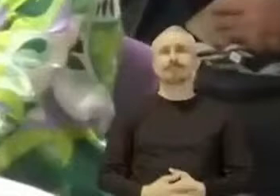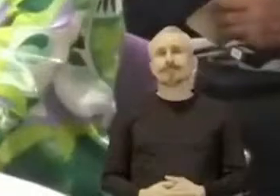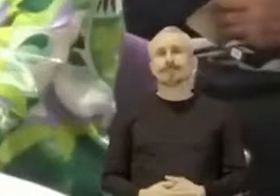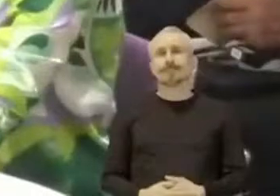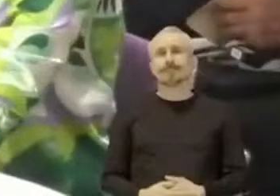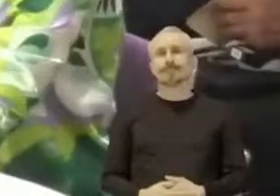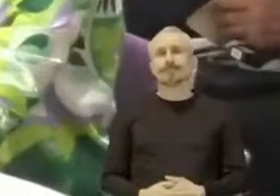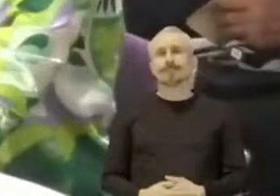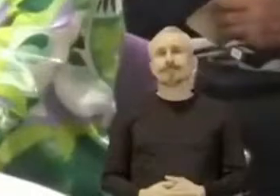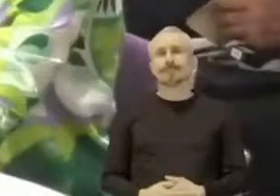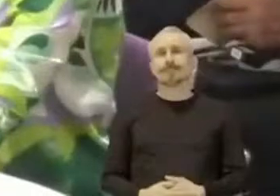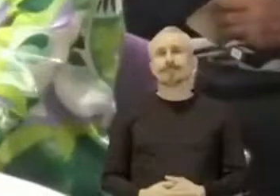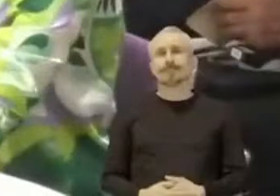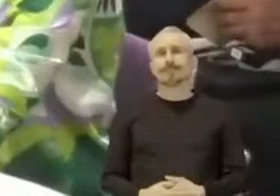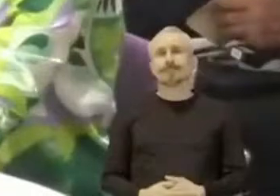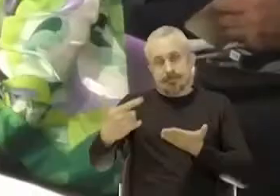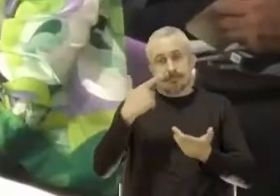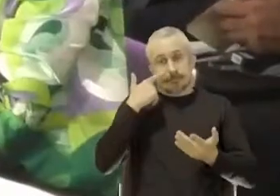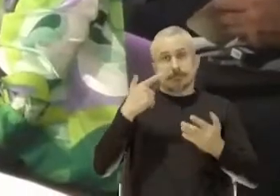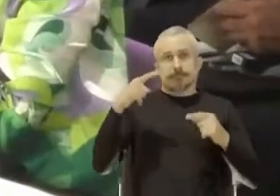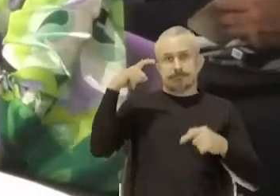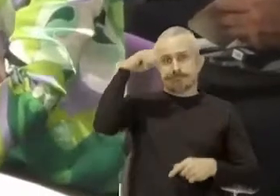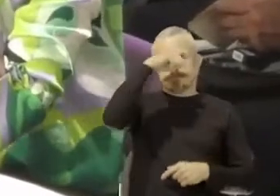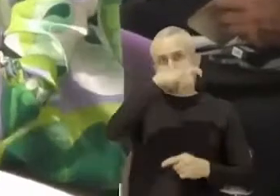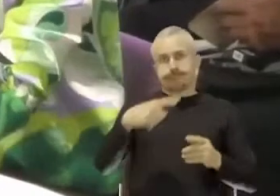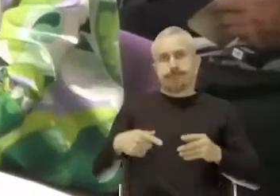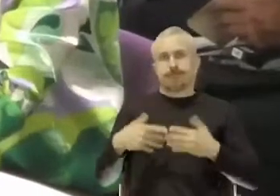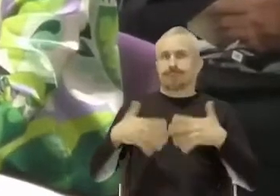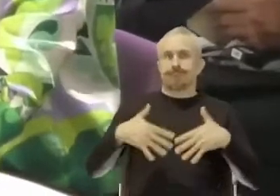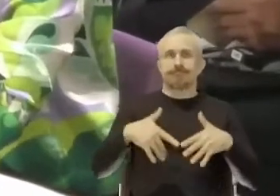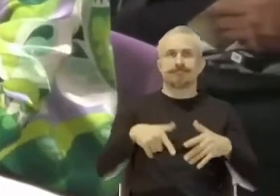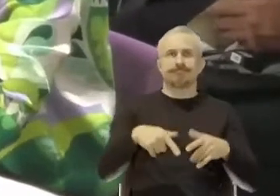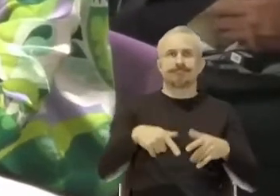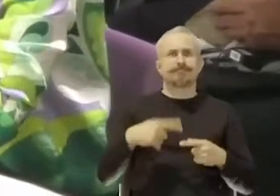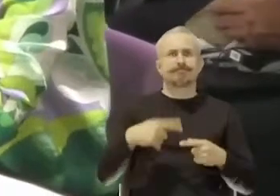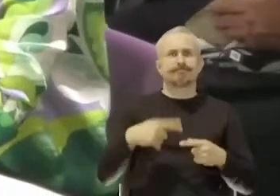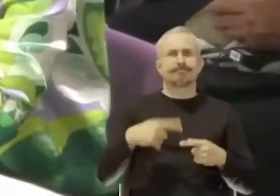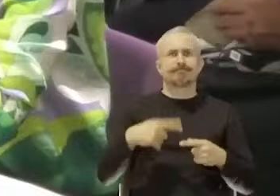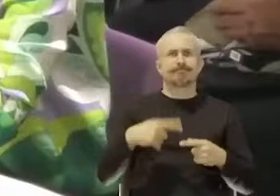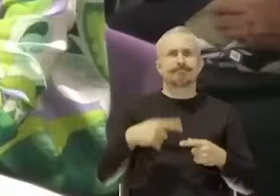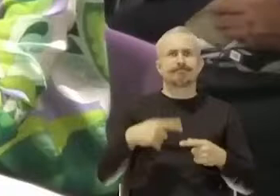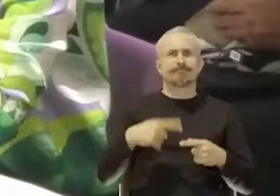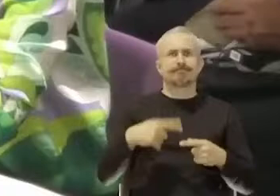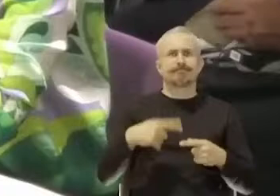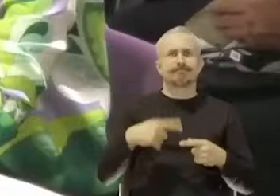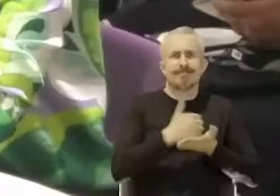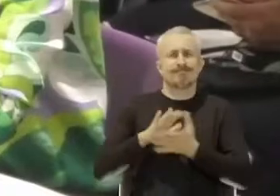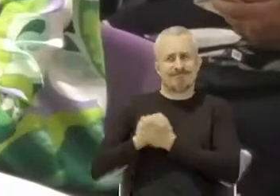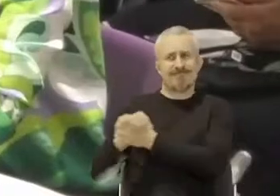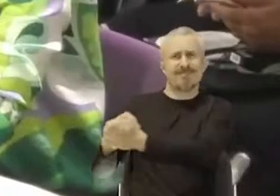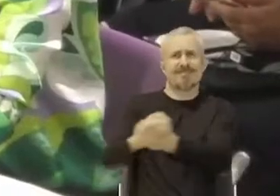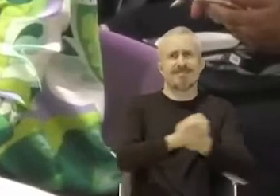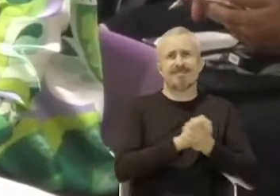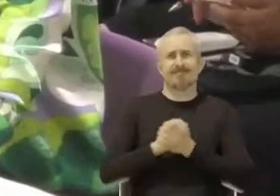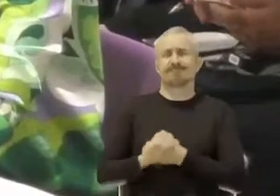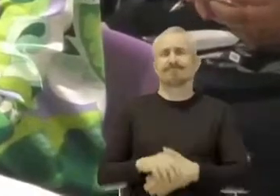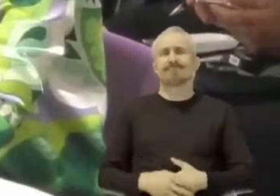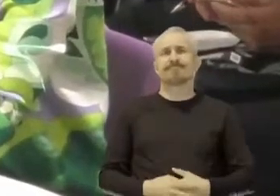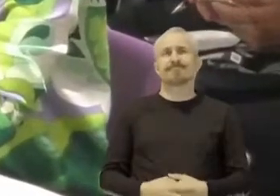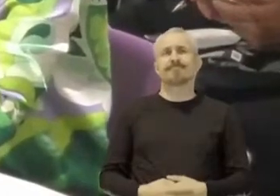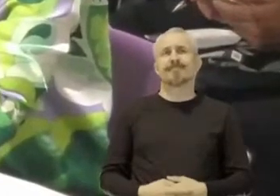we are still facing many challenges, but we know that there are so many friends who are trying to help